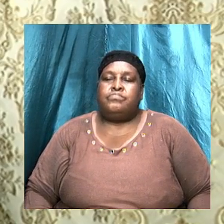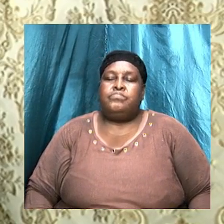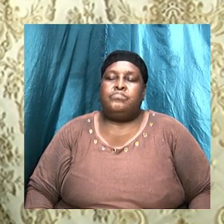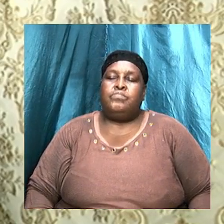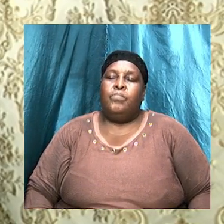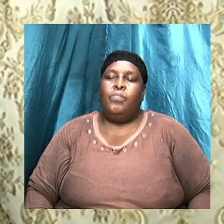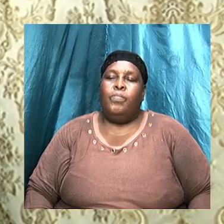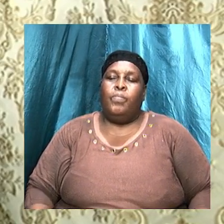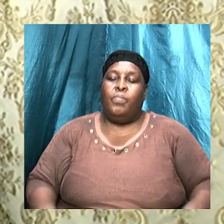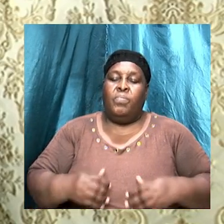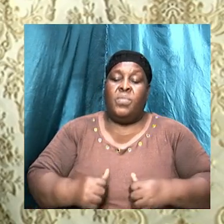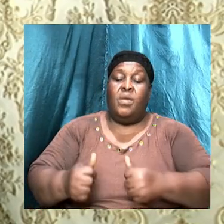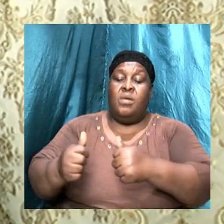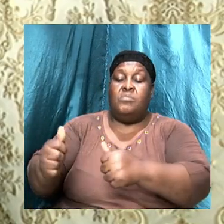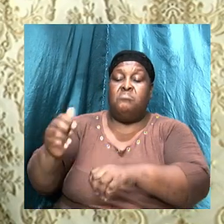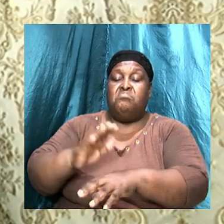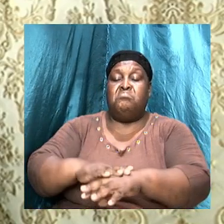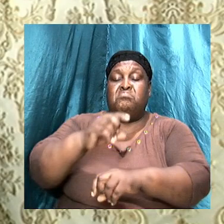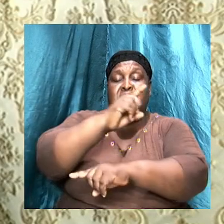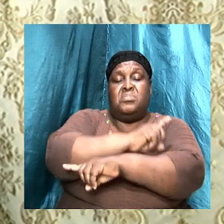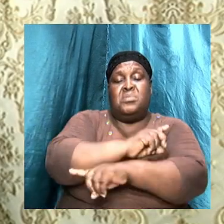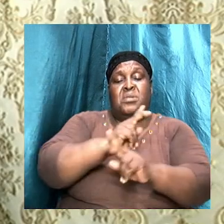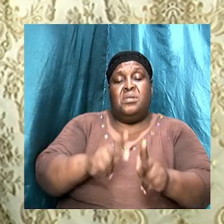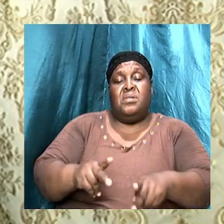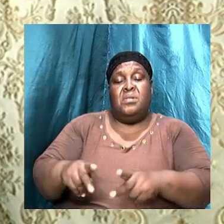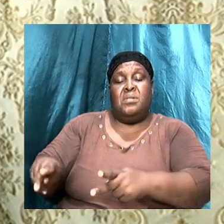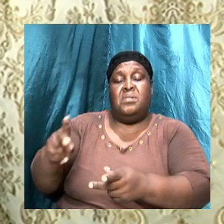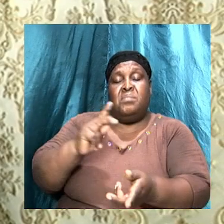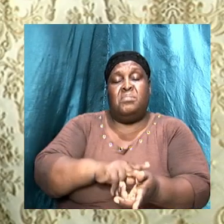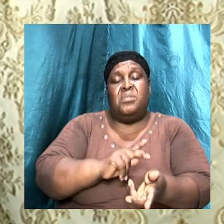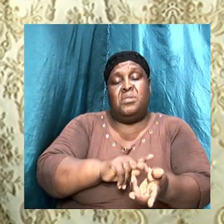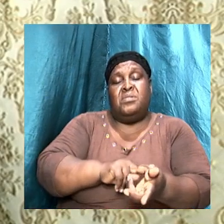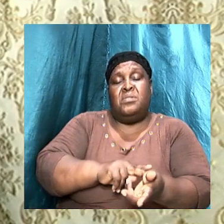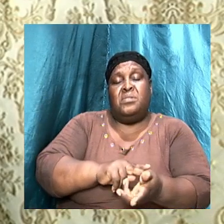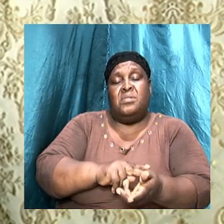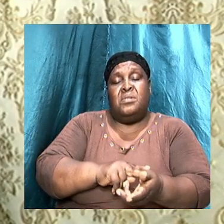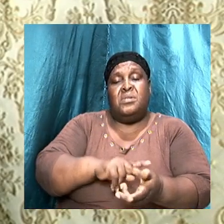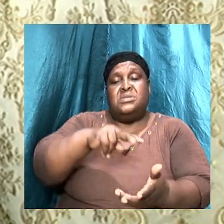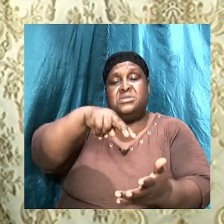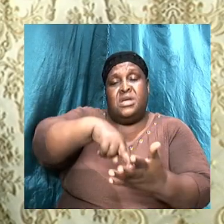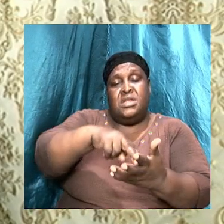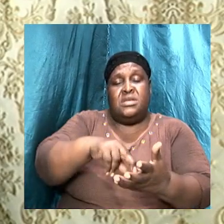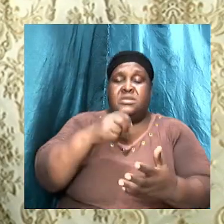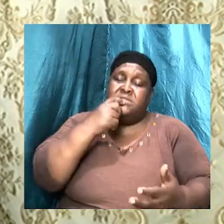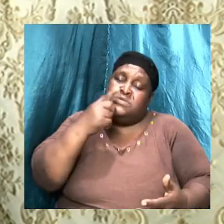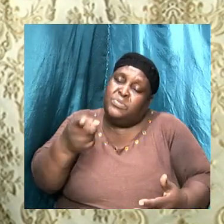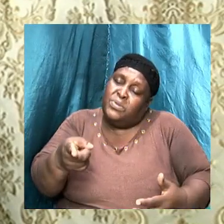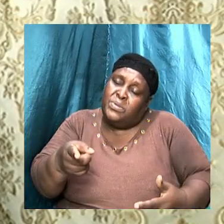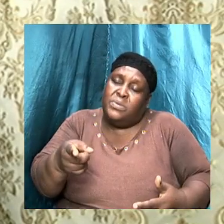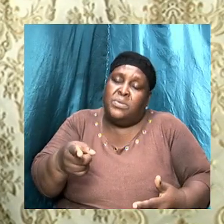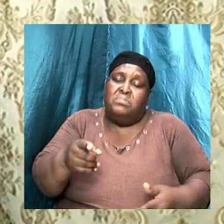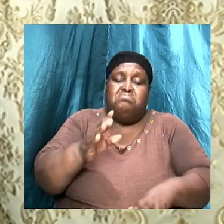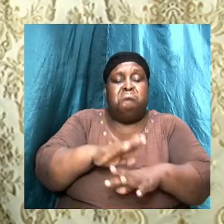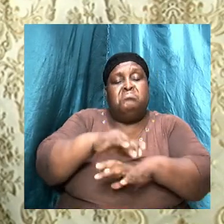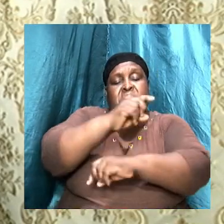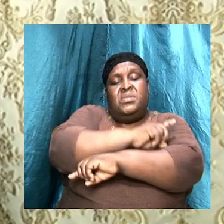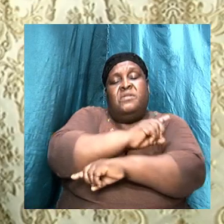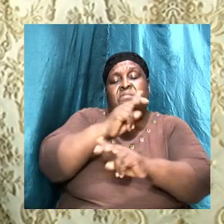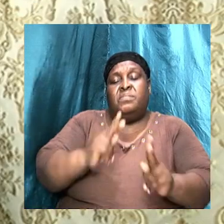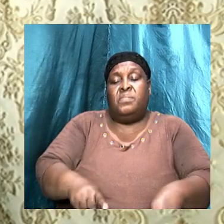The apostle on the day of Pentecost, Peter. Peter, when Peter got up and spoke on the day of Pentecost,